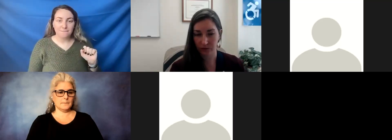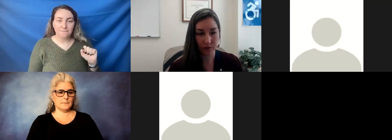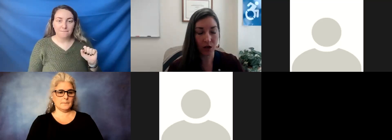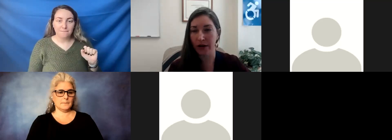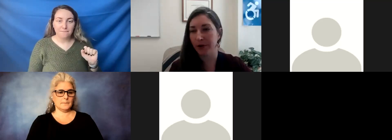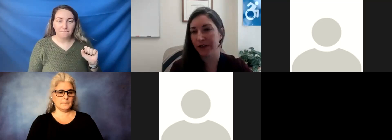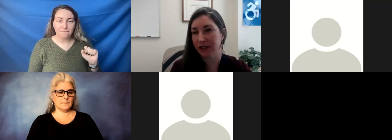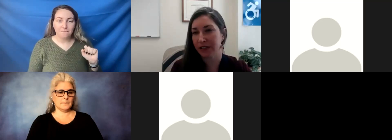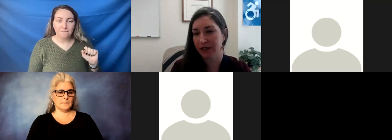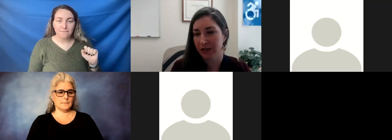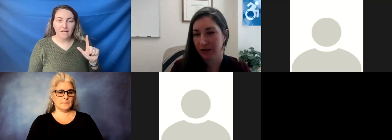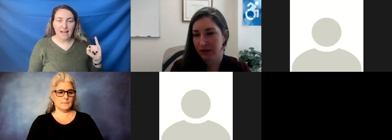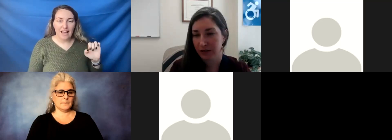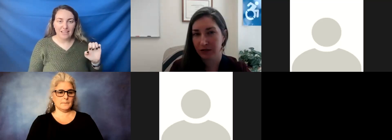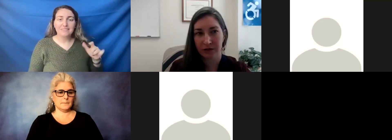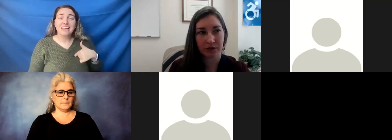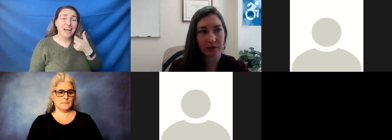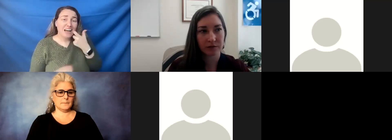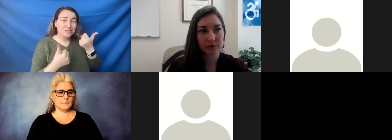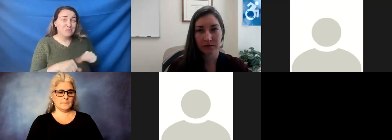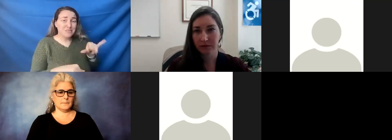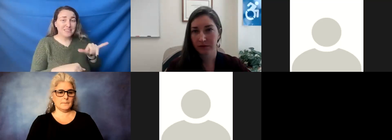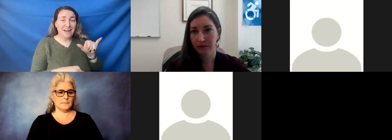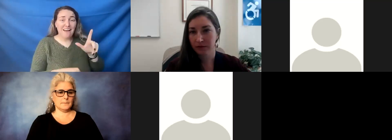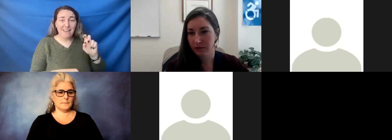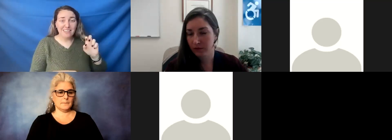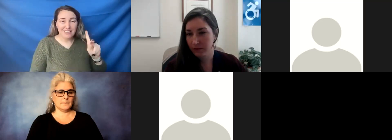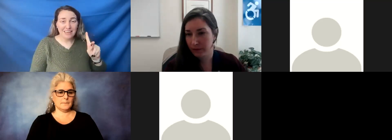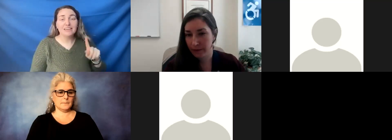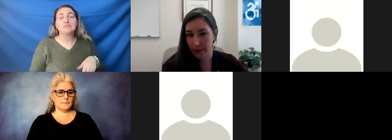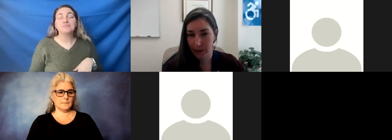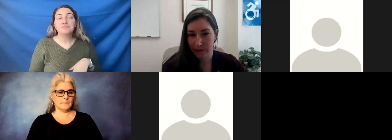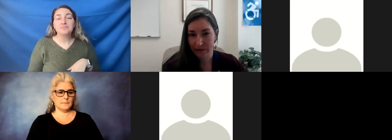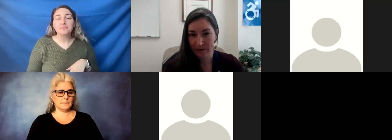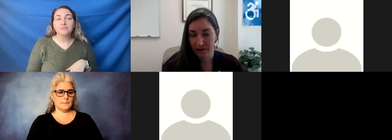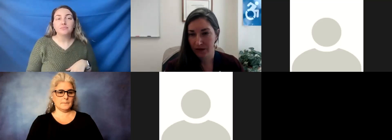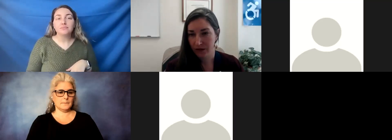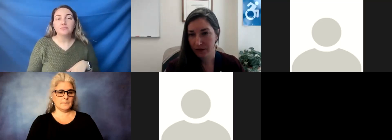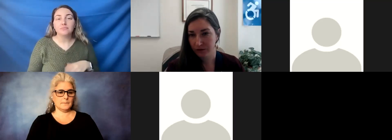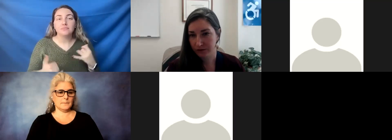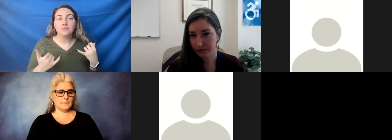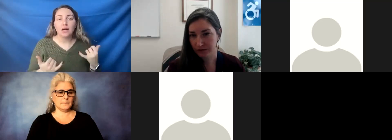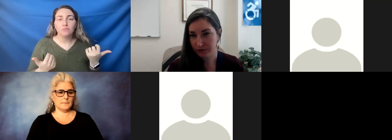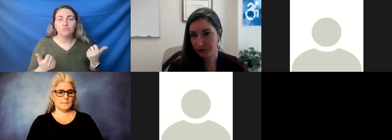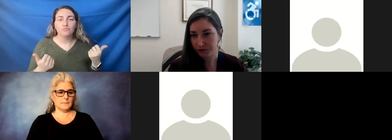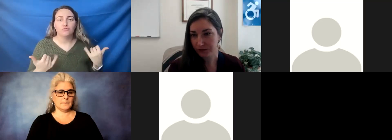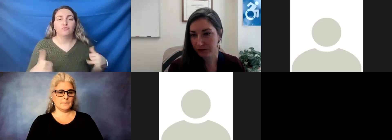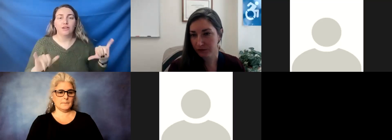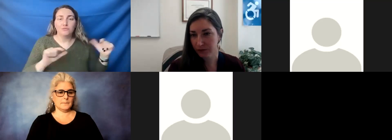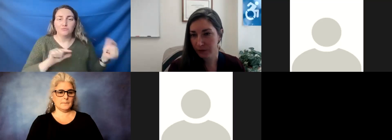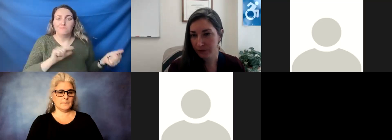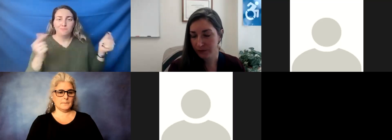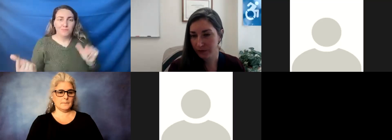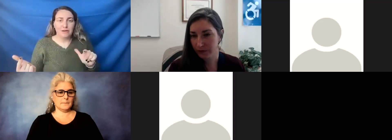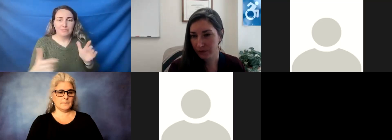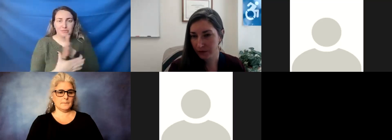me, Ariel. Okay, perfect. All right, let's see if we can swap screen share. This is another thing we've